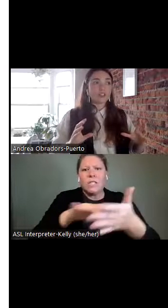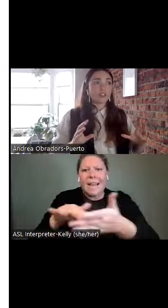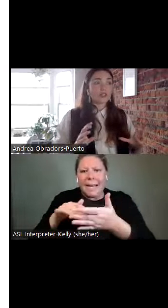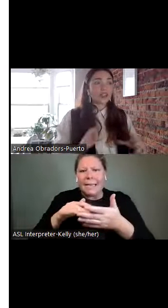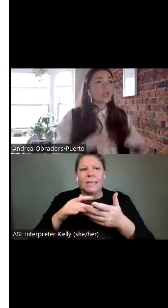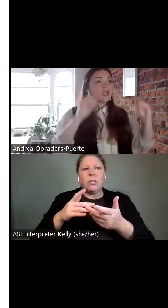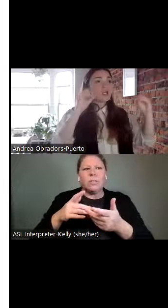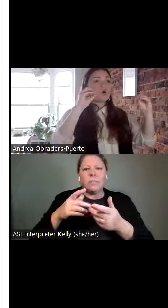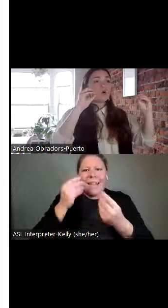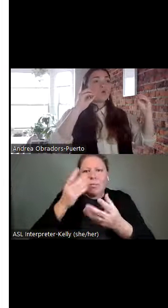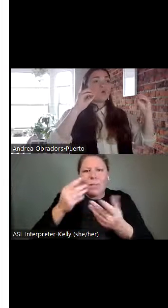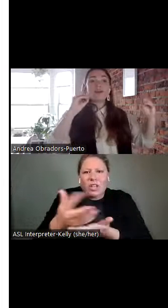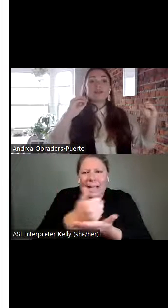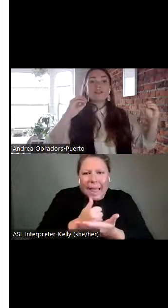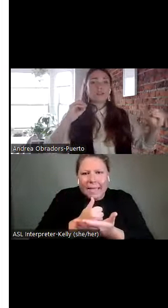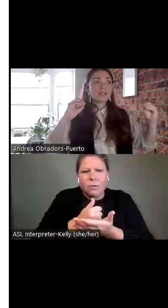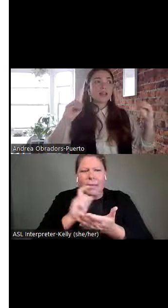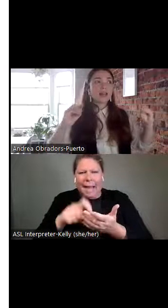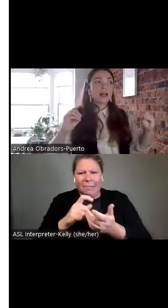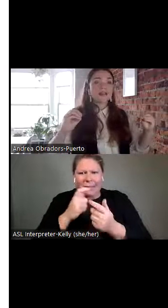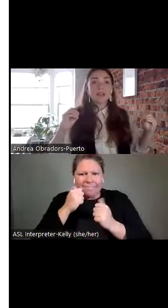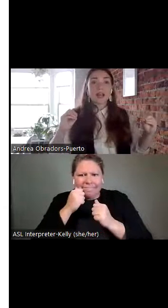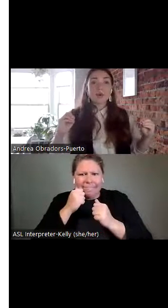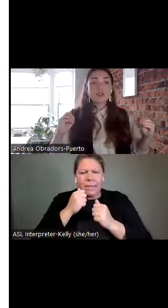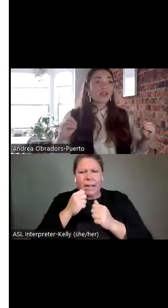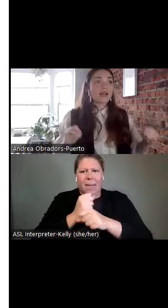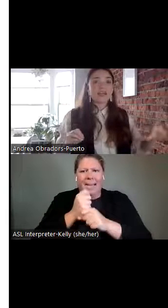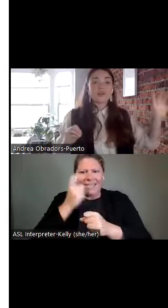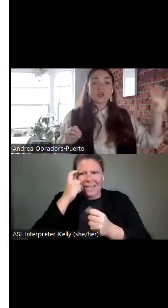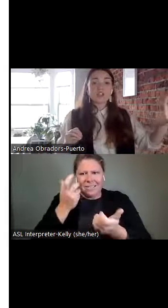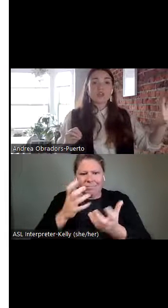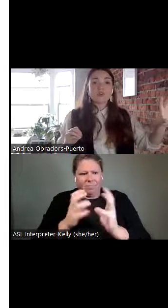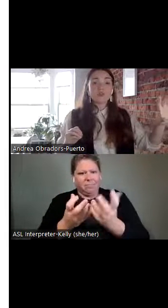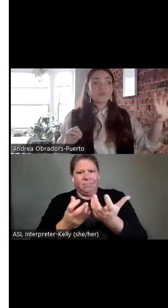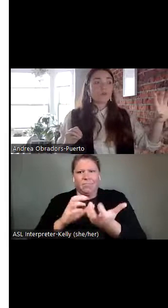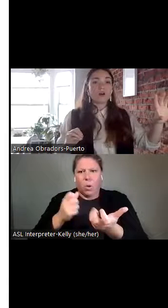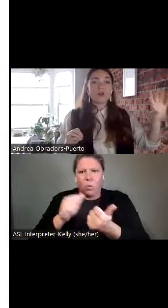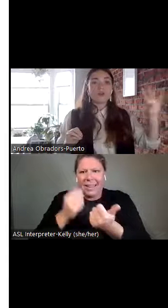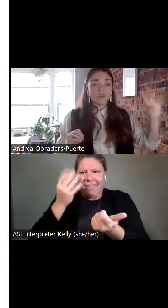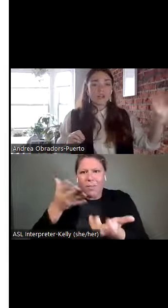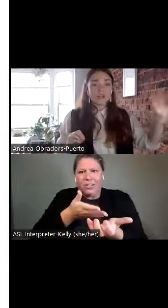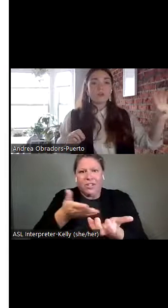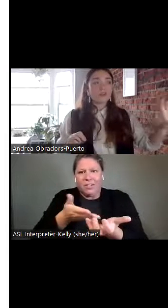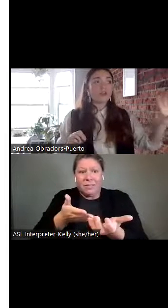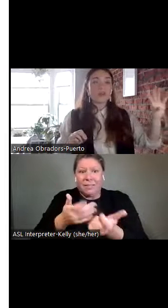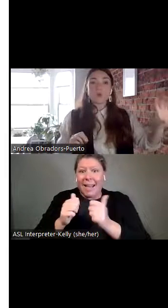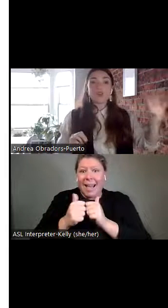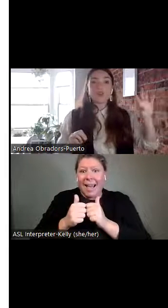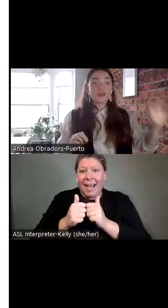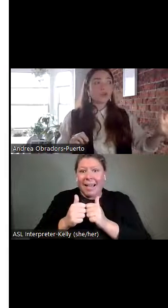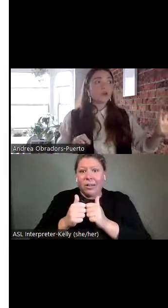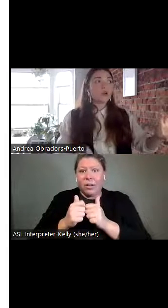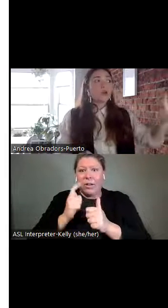design research phase. So we call it synthesis and analysis. And how we do that is for each of the people that